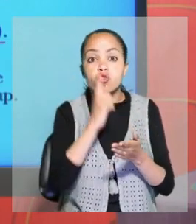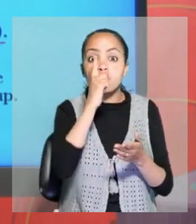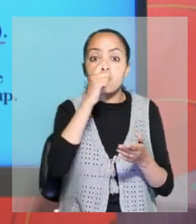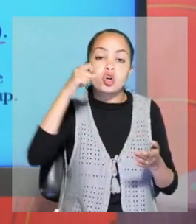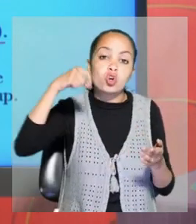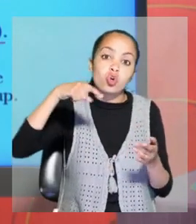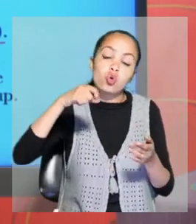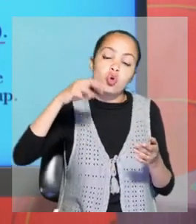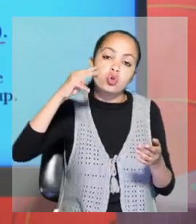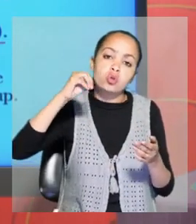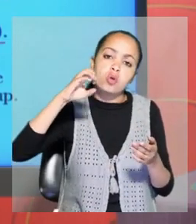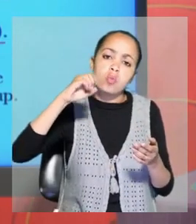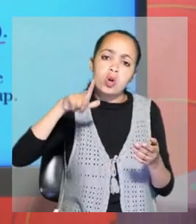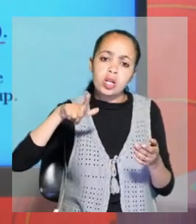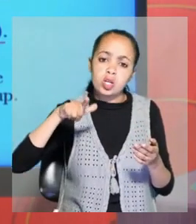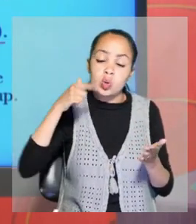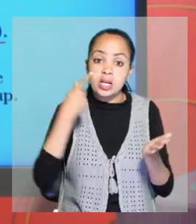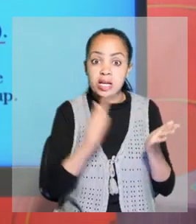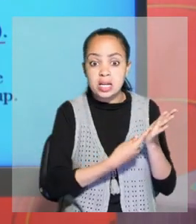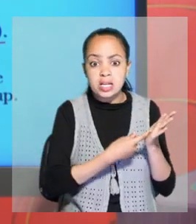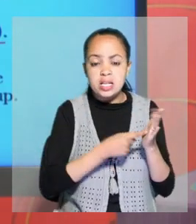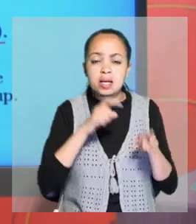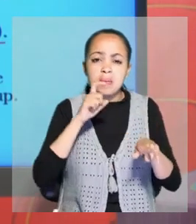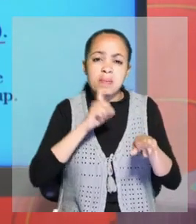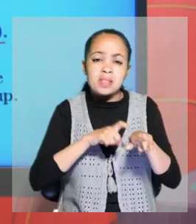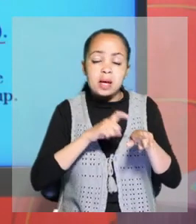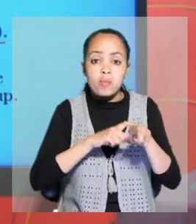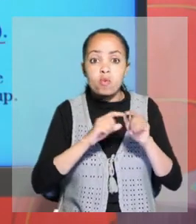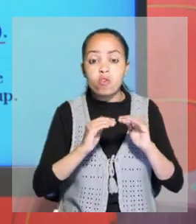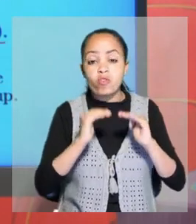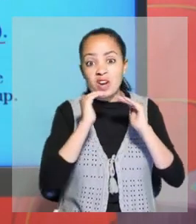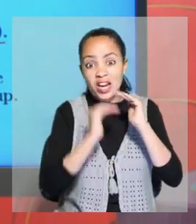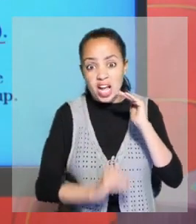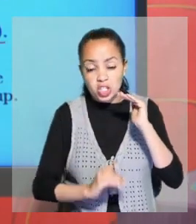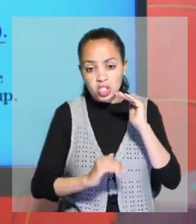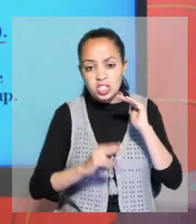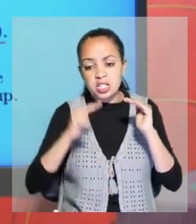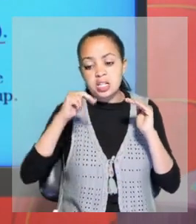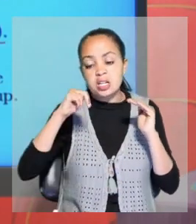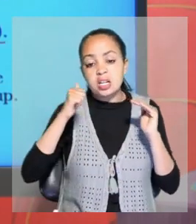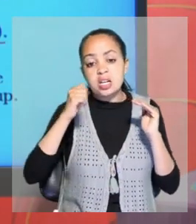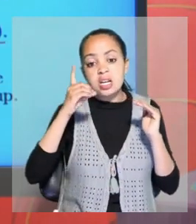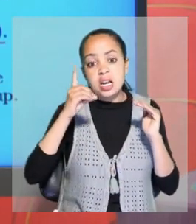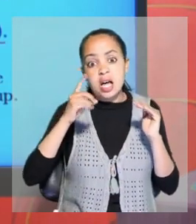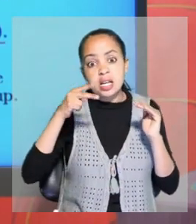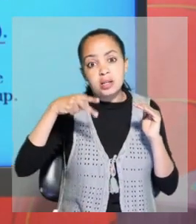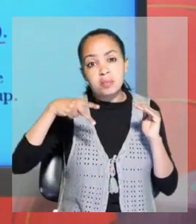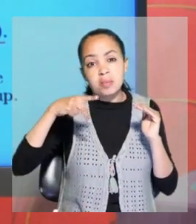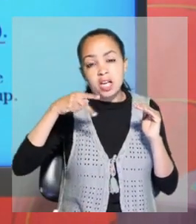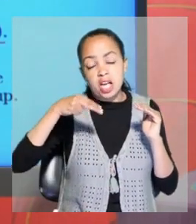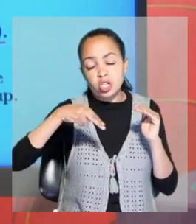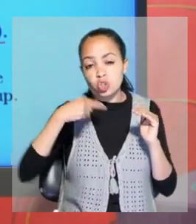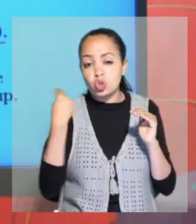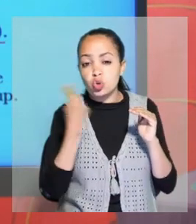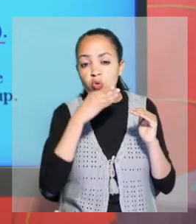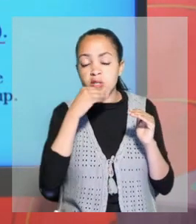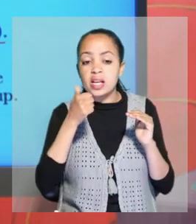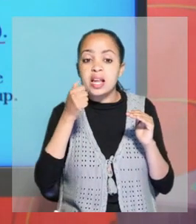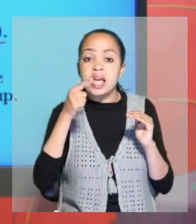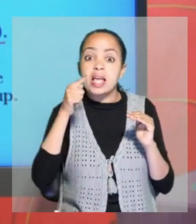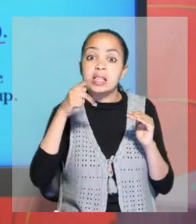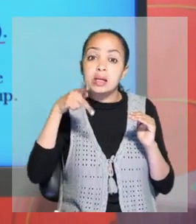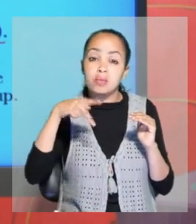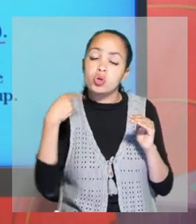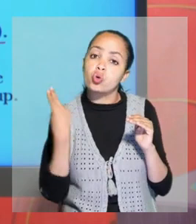molecule. Here, during the reduction reaction, NADPH molecule used and again ATP